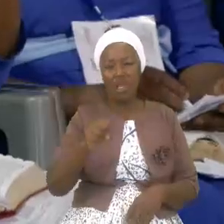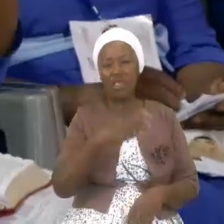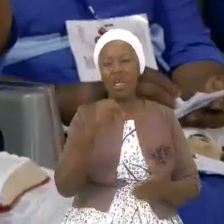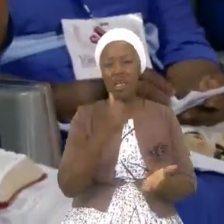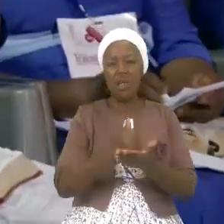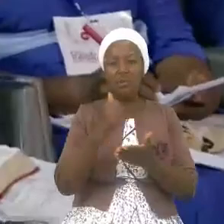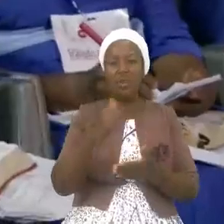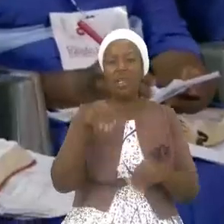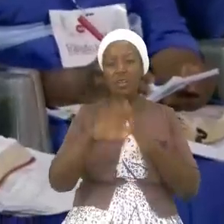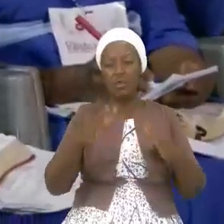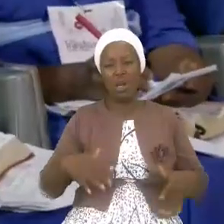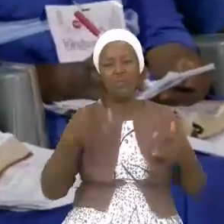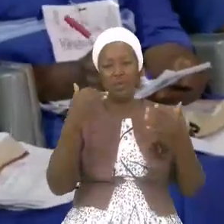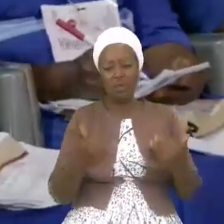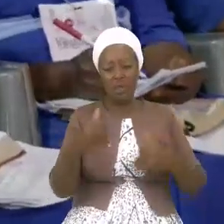Jesus' name. Amen.